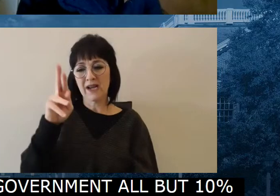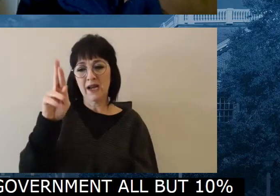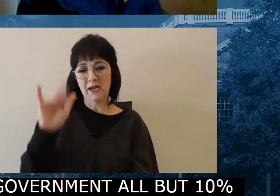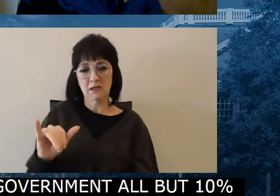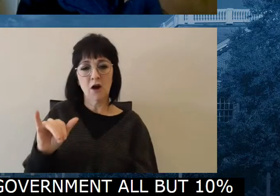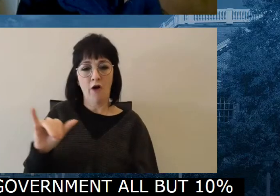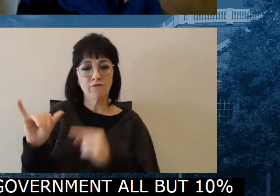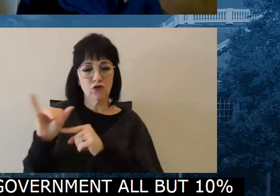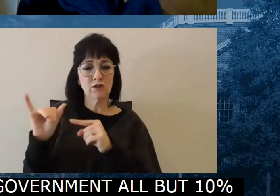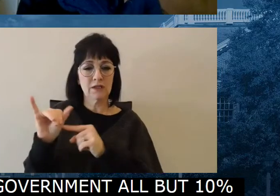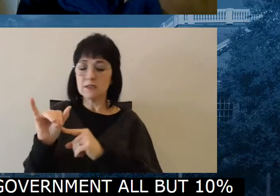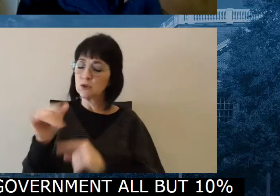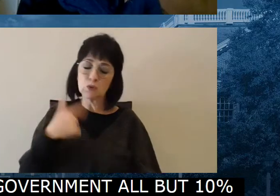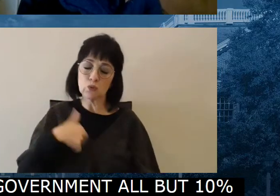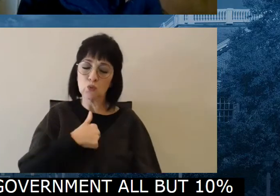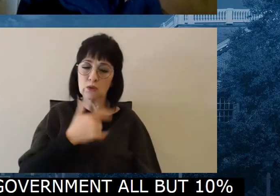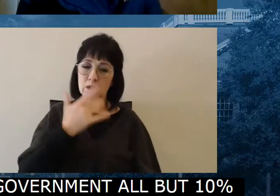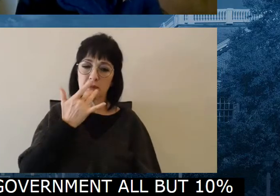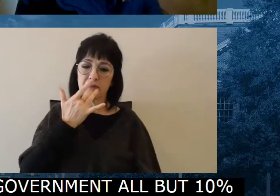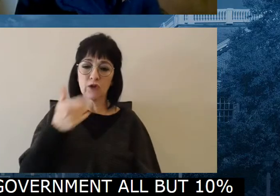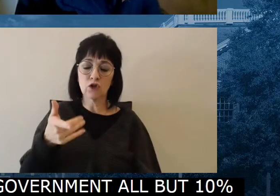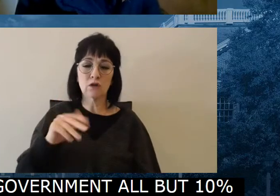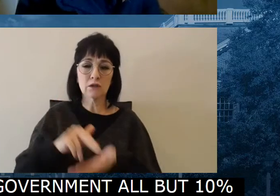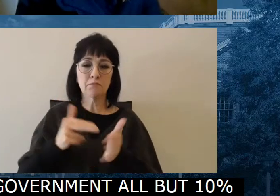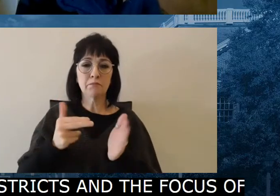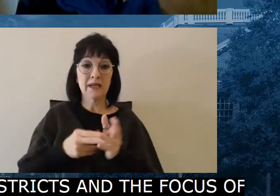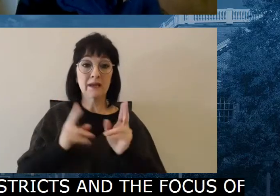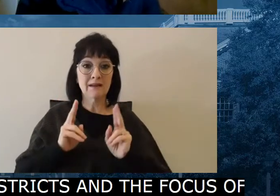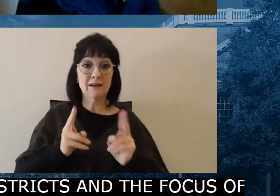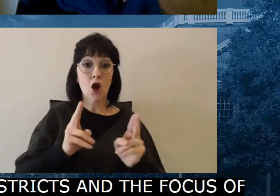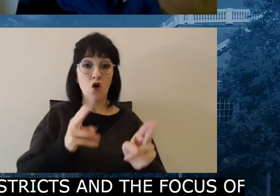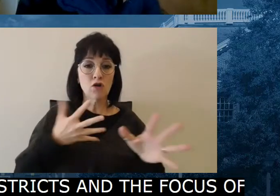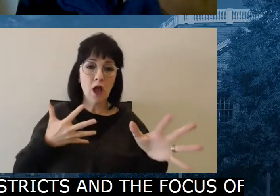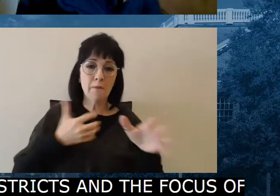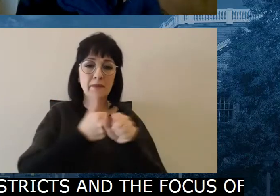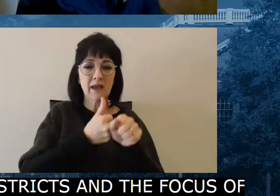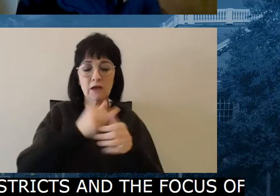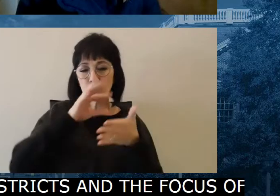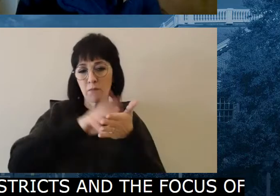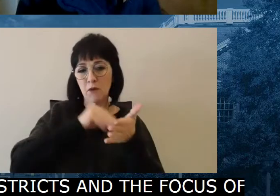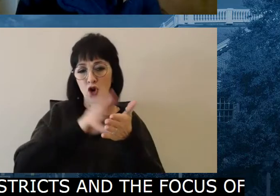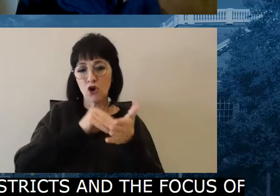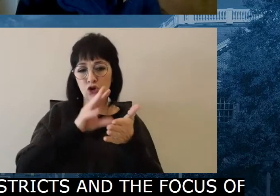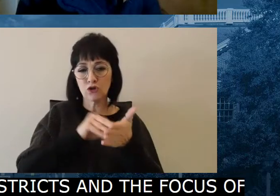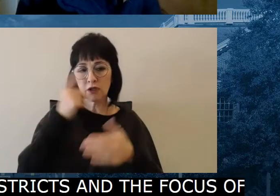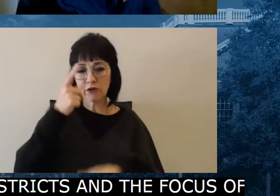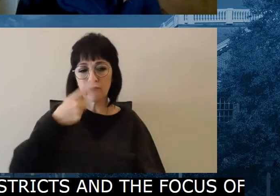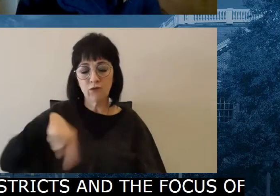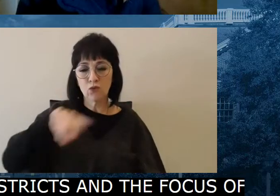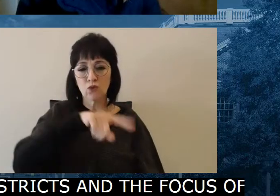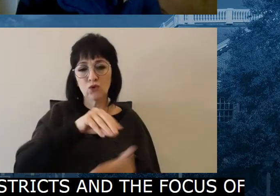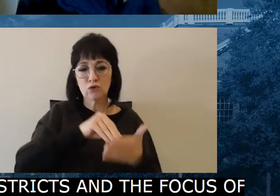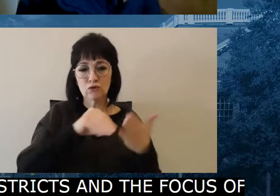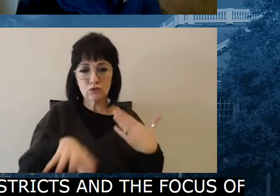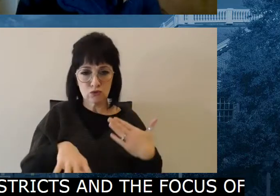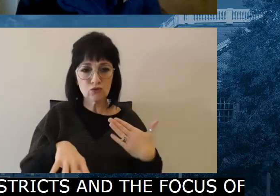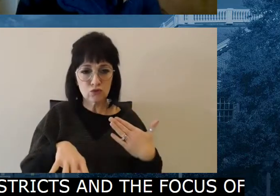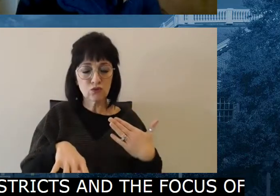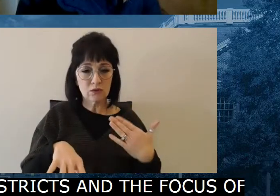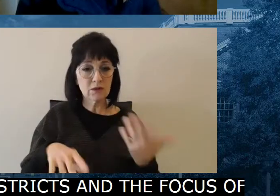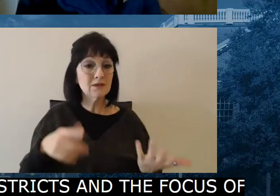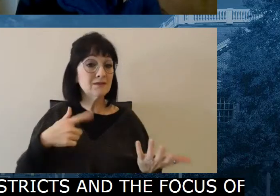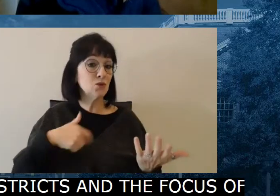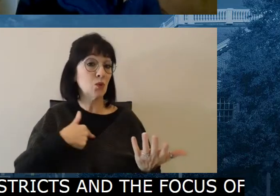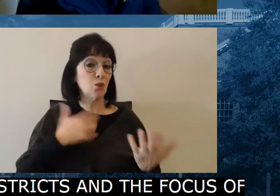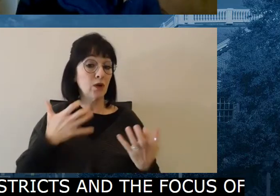learning plans. We at the department are investigating several of the purchases or the investments that